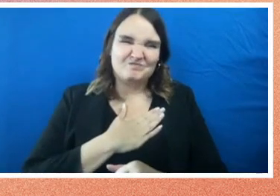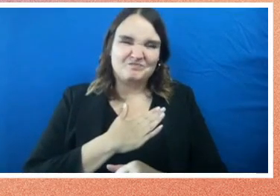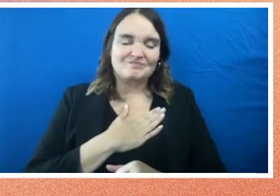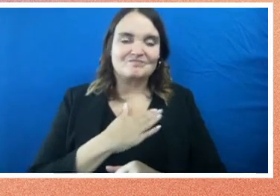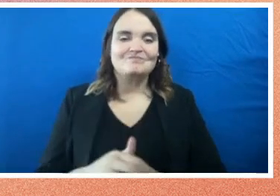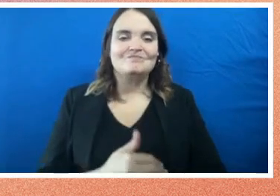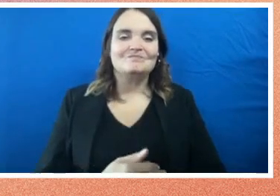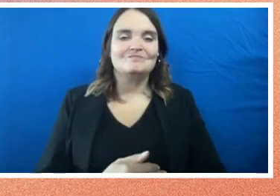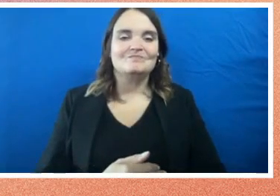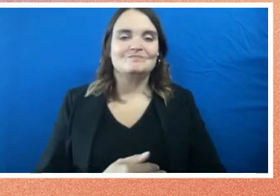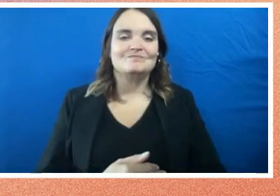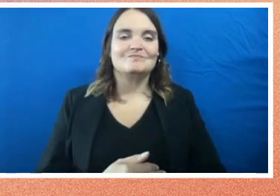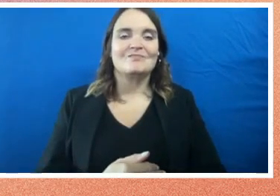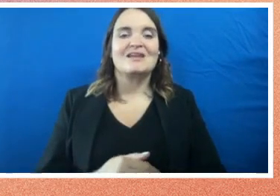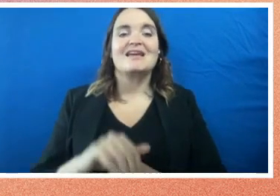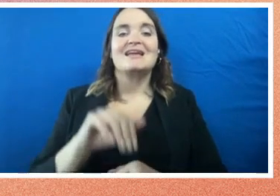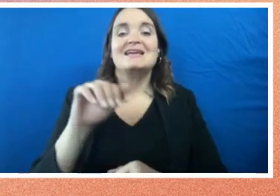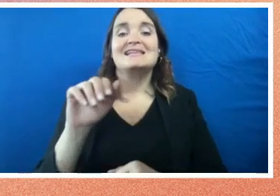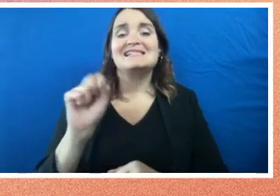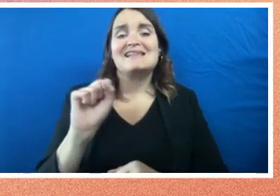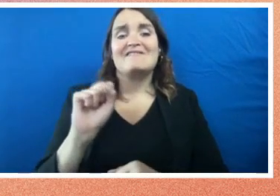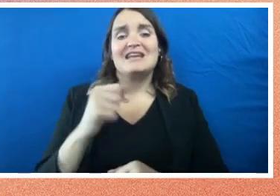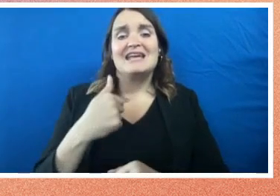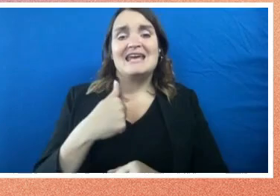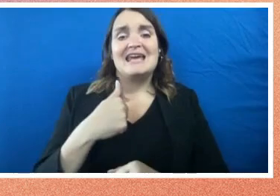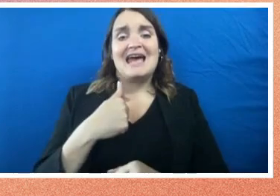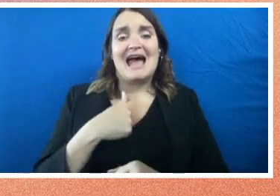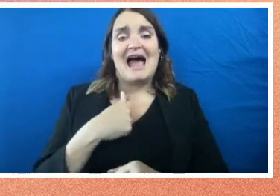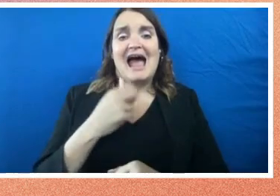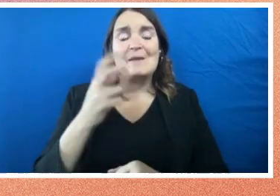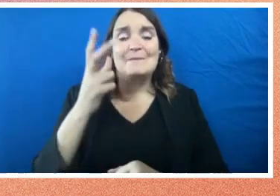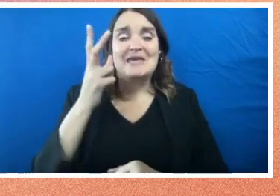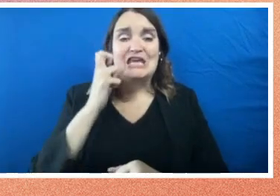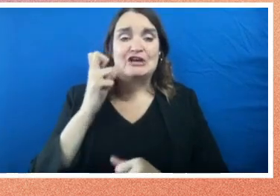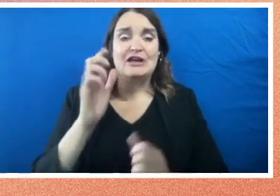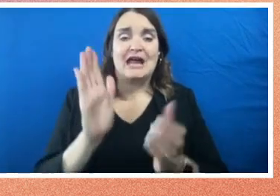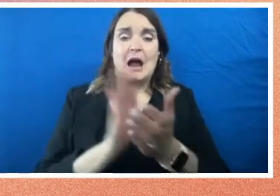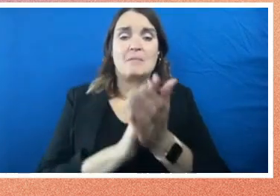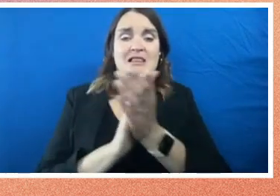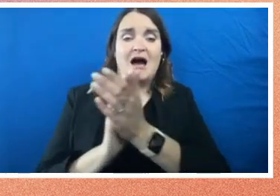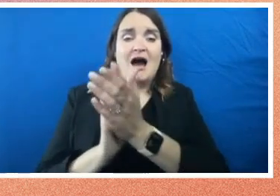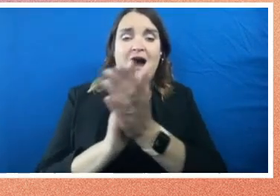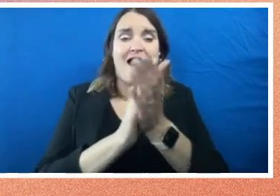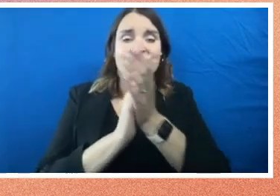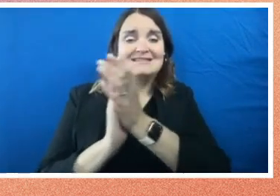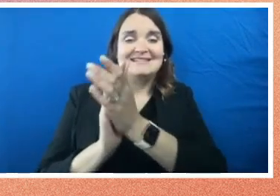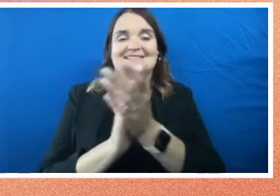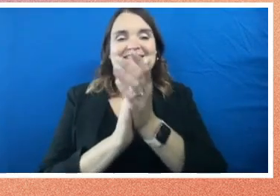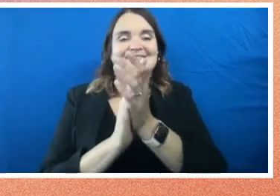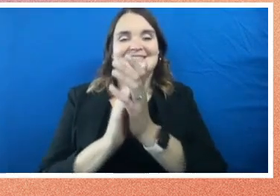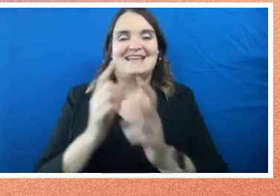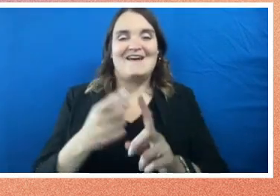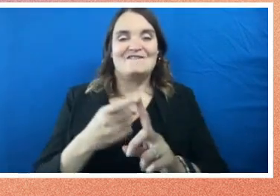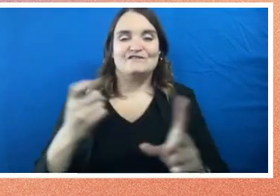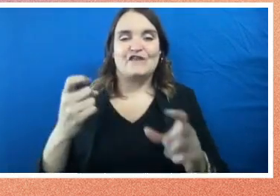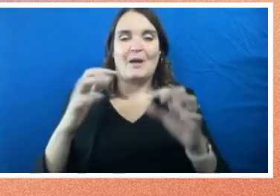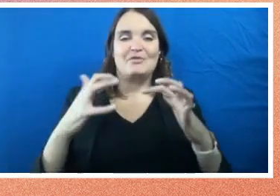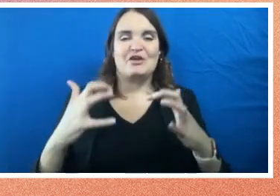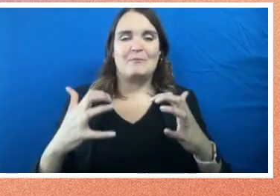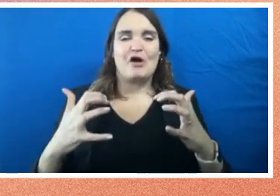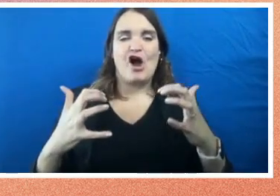Oh, Stephanie, I'm hearing thunderous applause from the ballroom full of people we can't